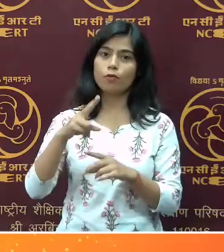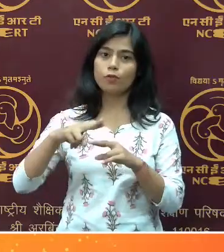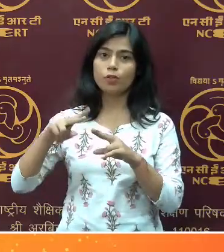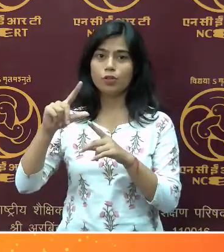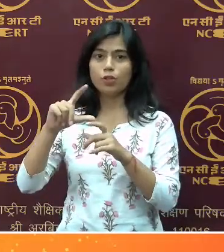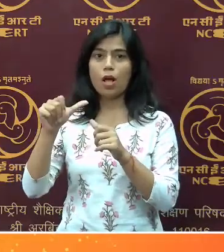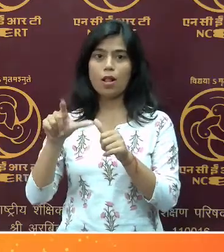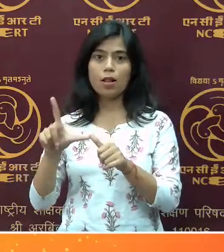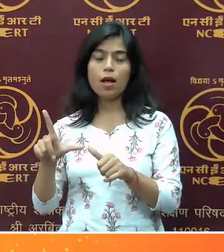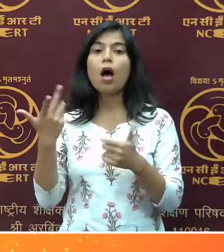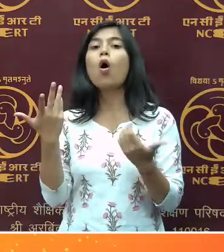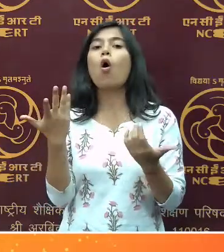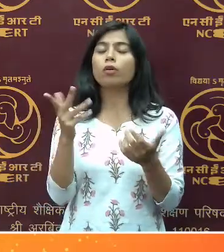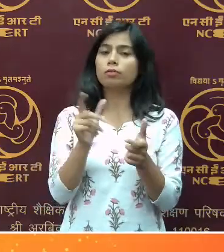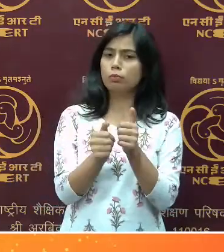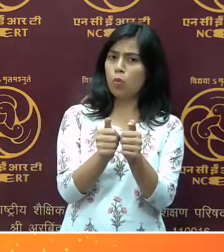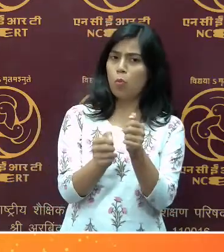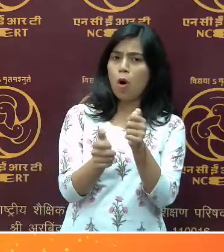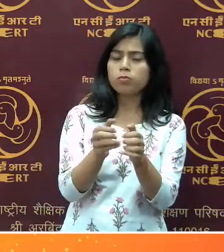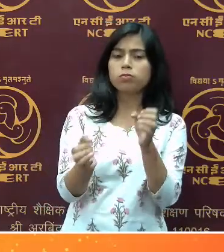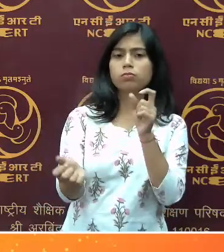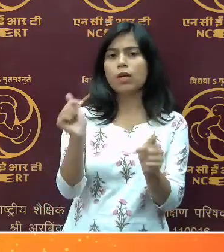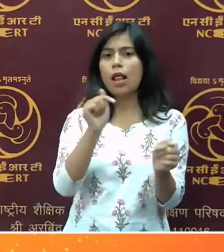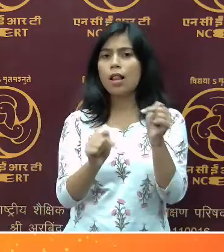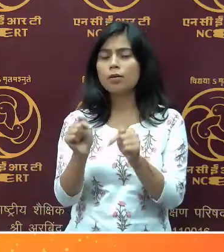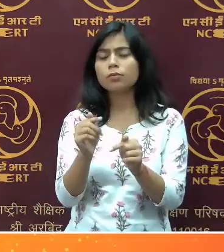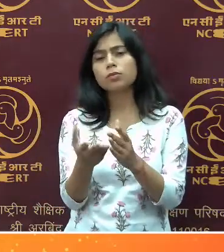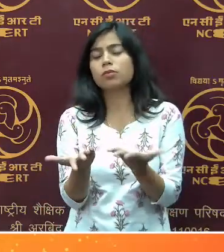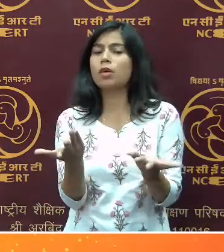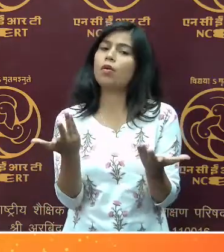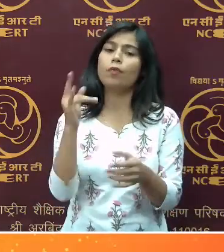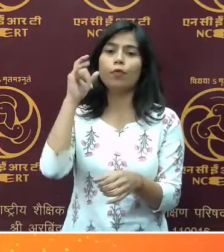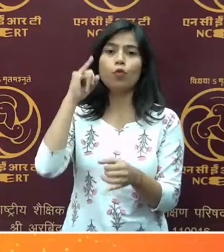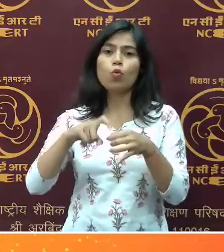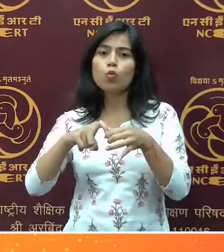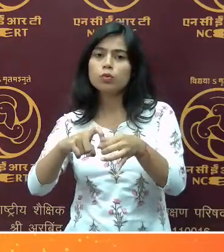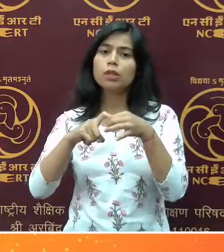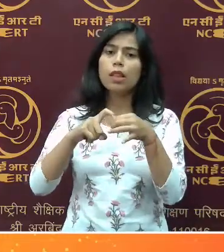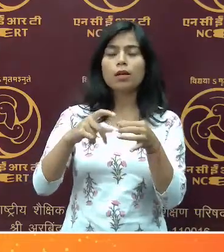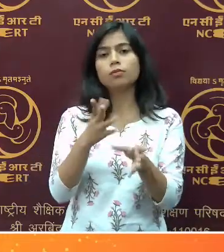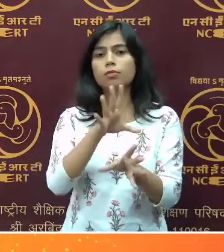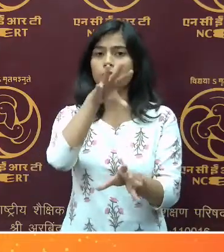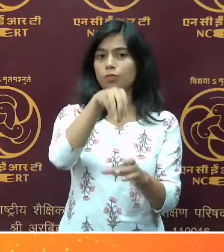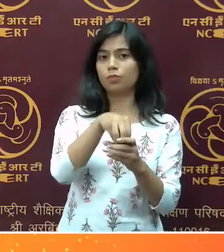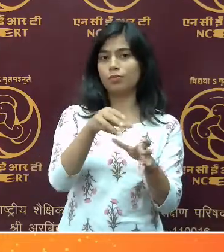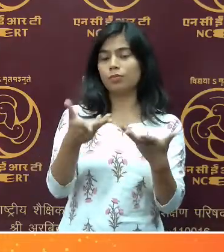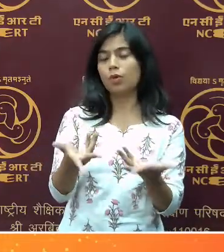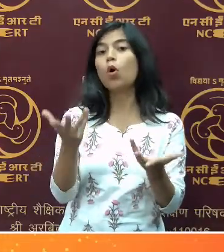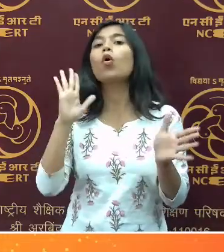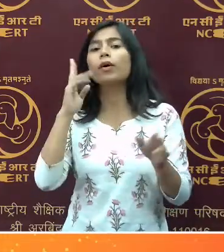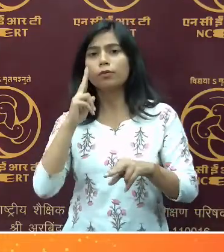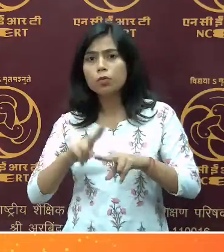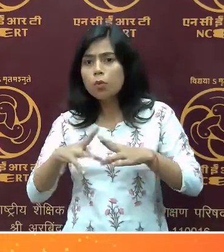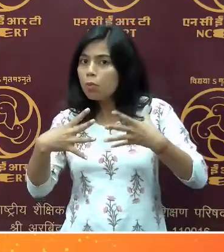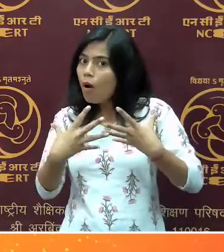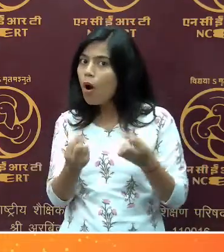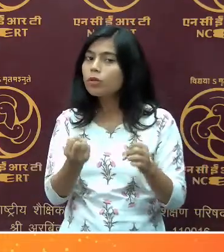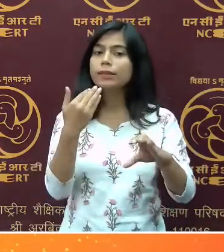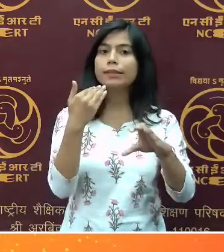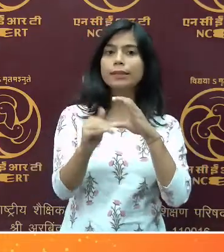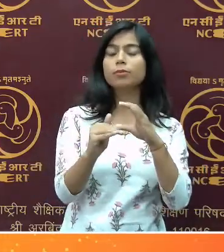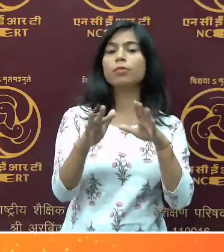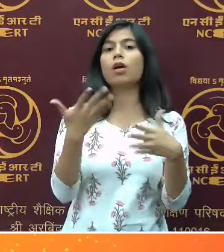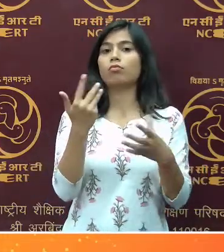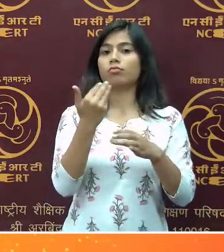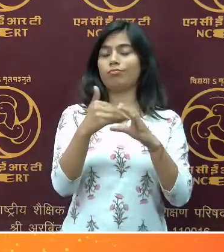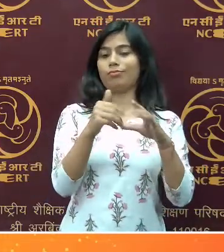live chat box and we'll be definitely taking up your queries. Apart from this, if you want to email us your queries, the email ID would